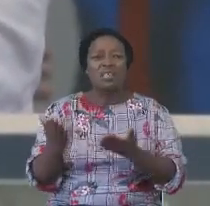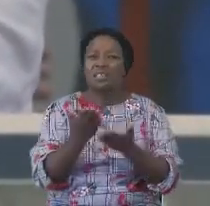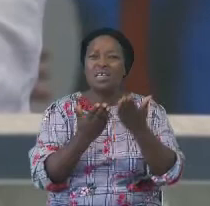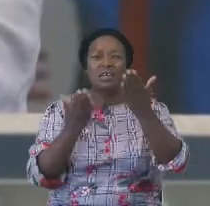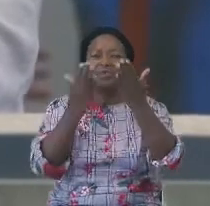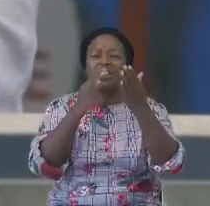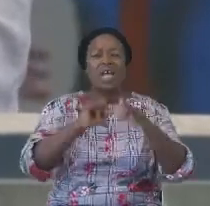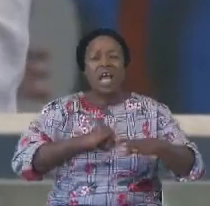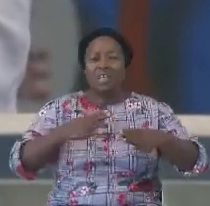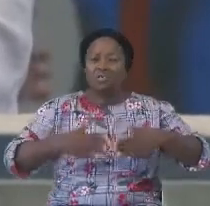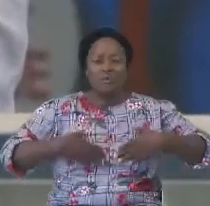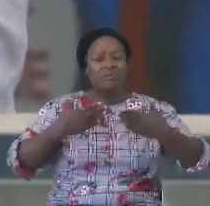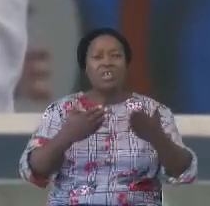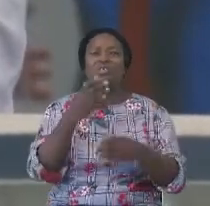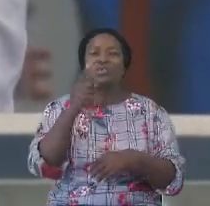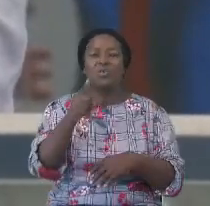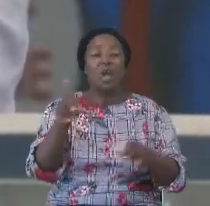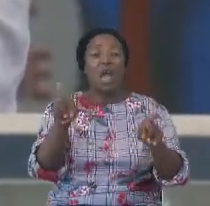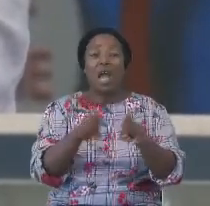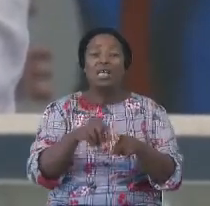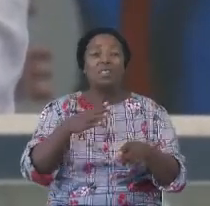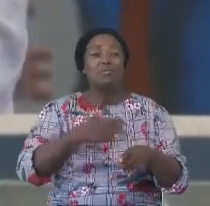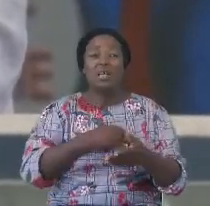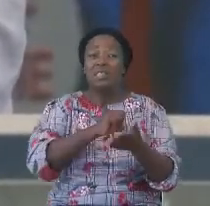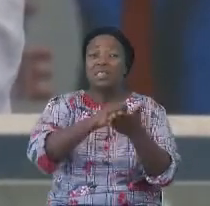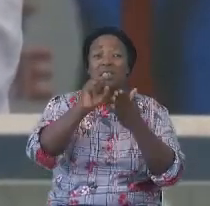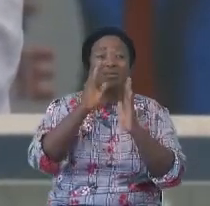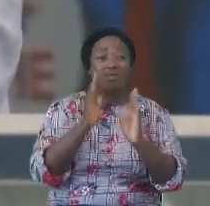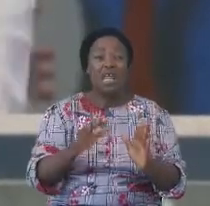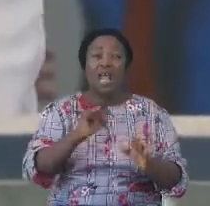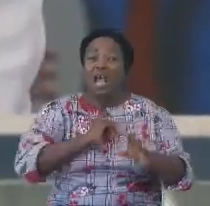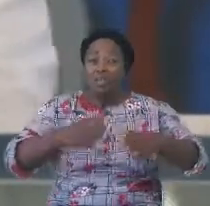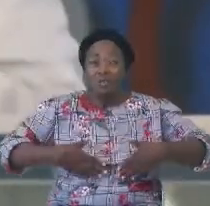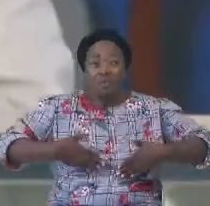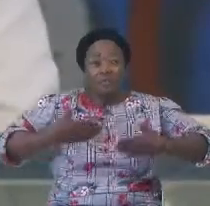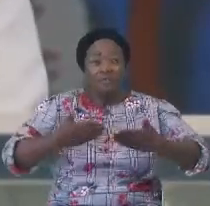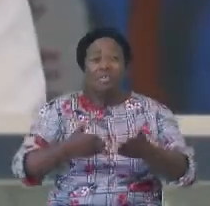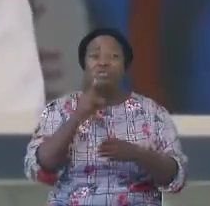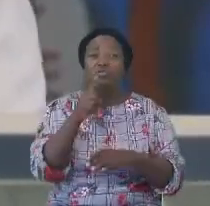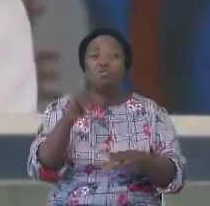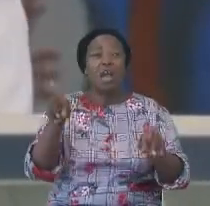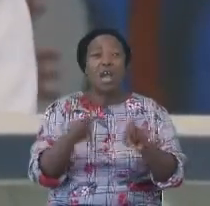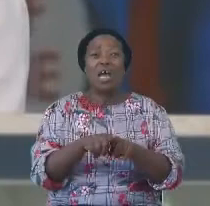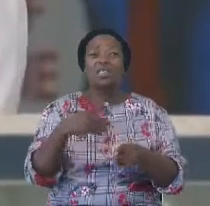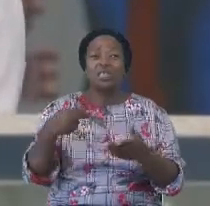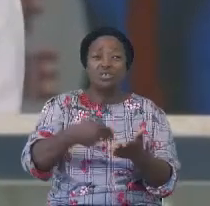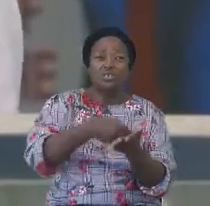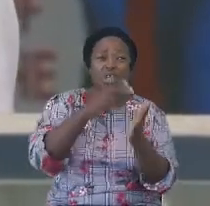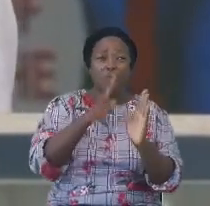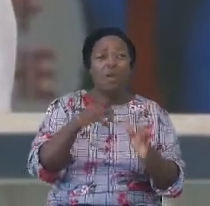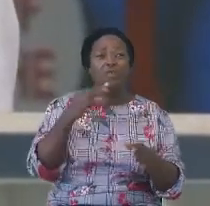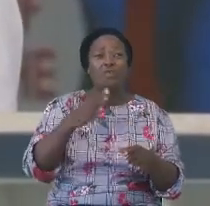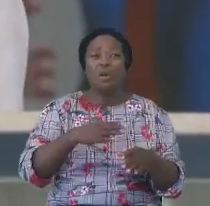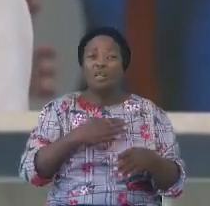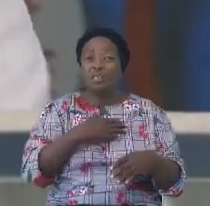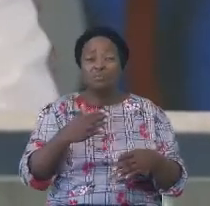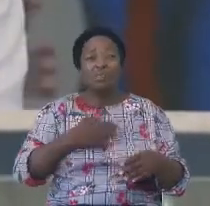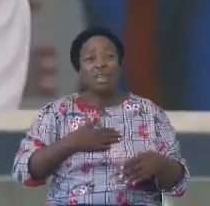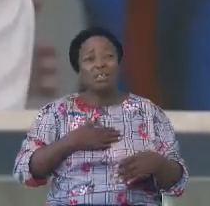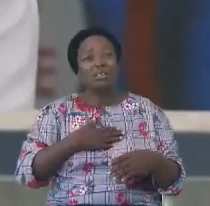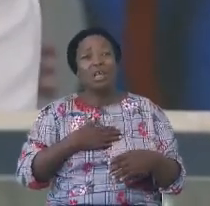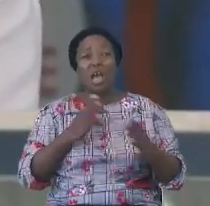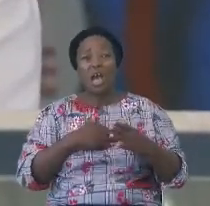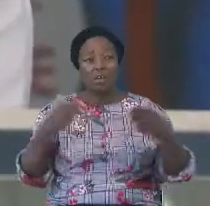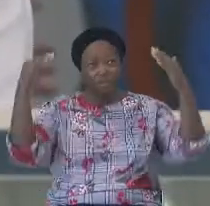Savior, I confess you as the final sacrifice, I confess you as my sanctifier,